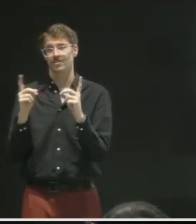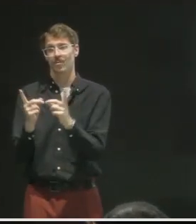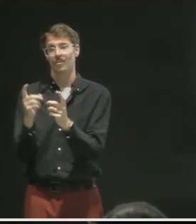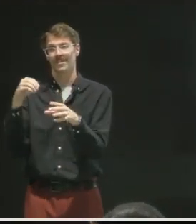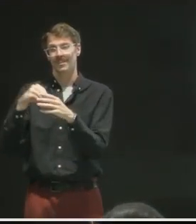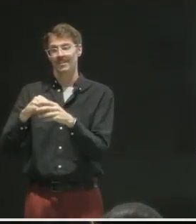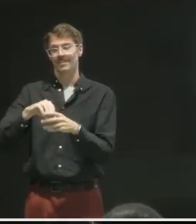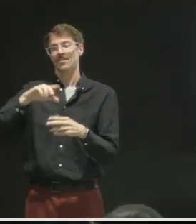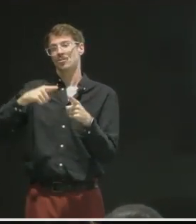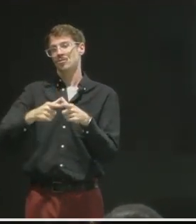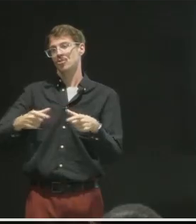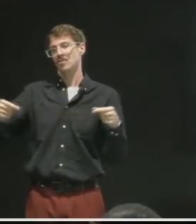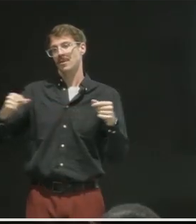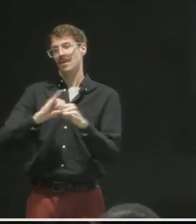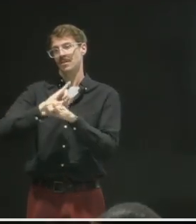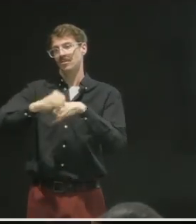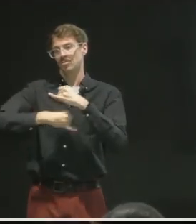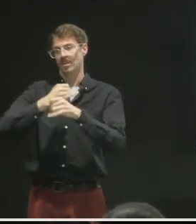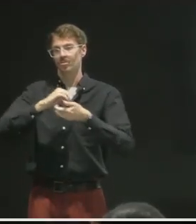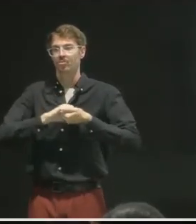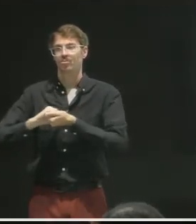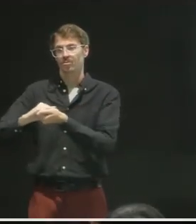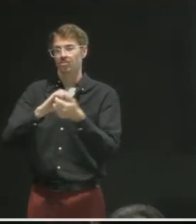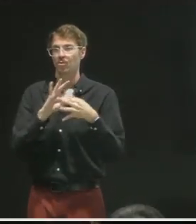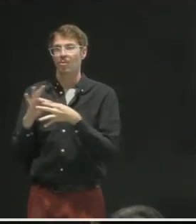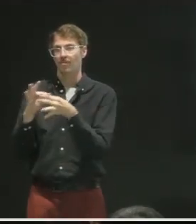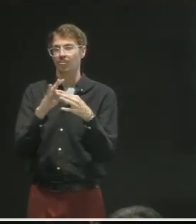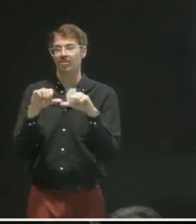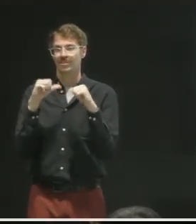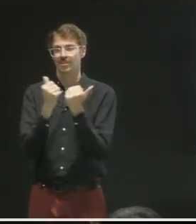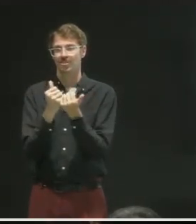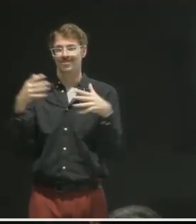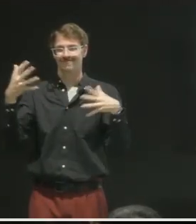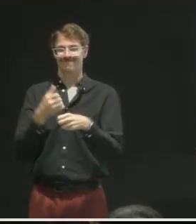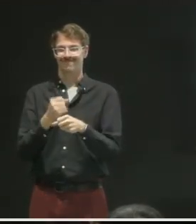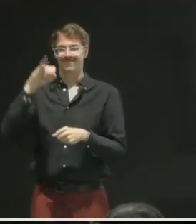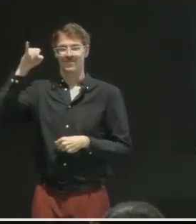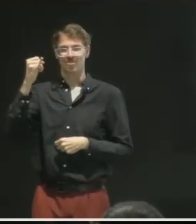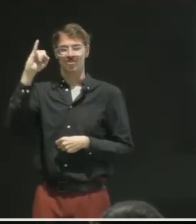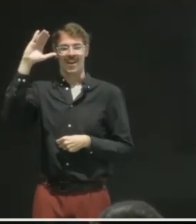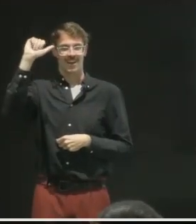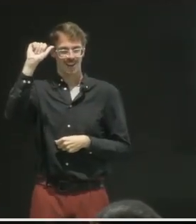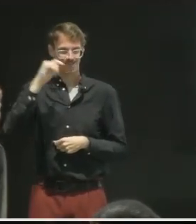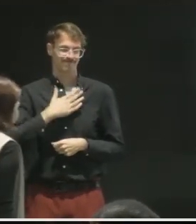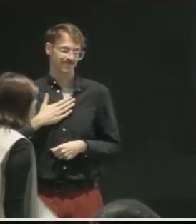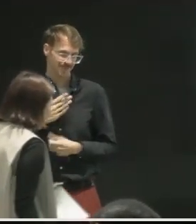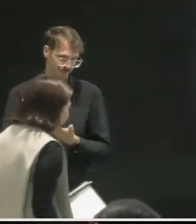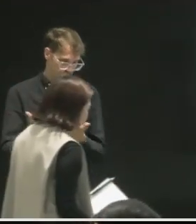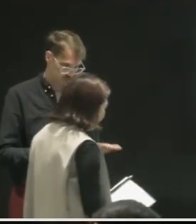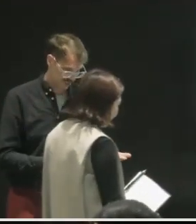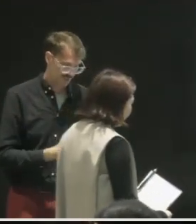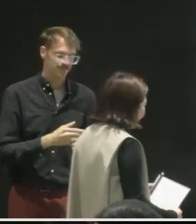the Japan International Cooperation Agency. JICA, please join us on the stage. And we have